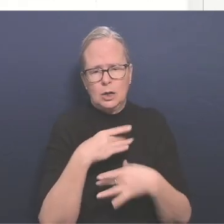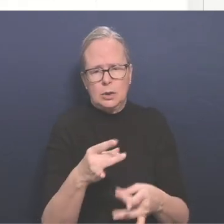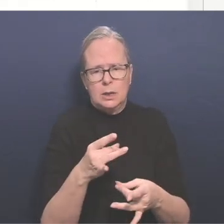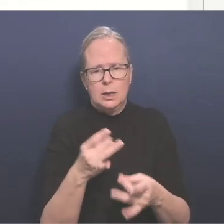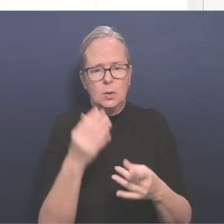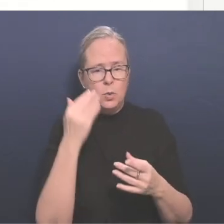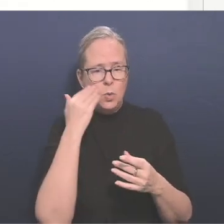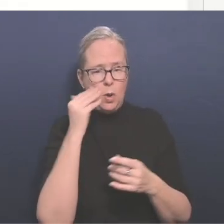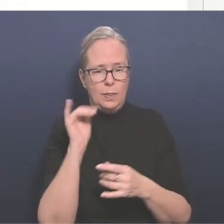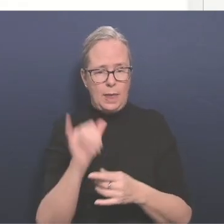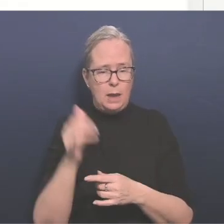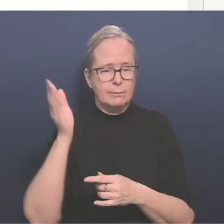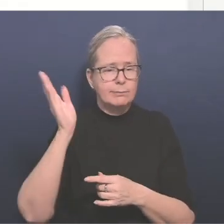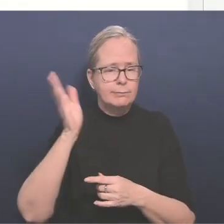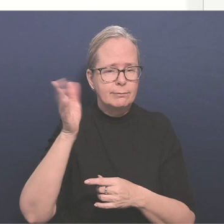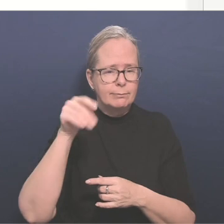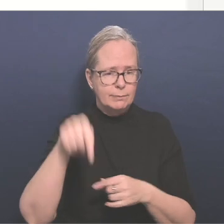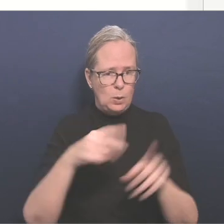another